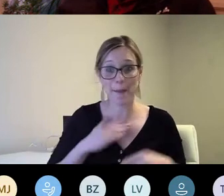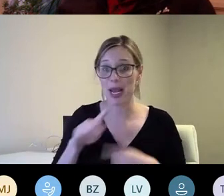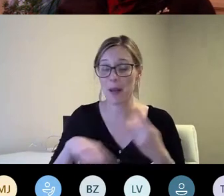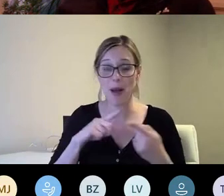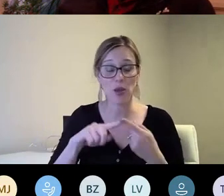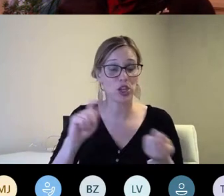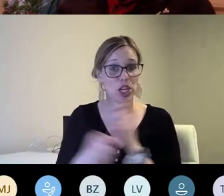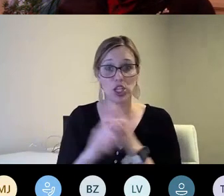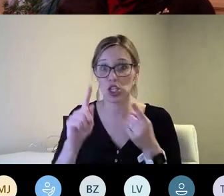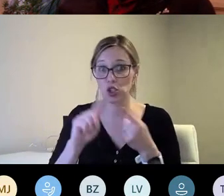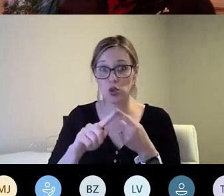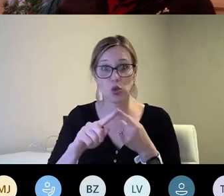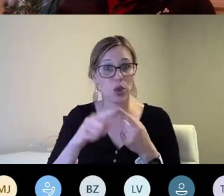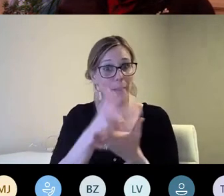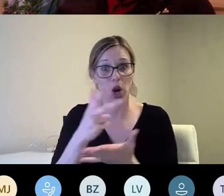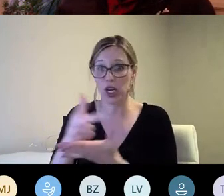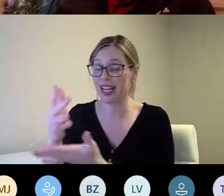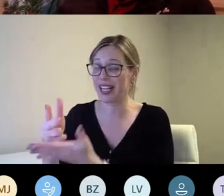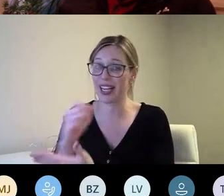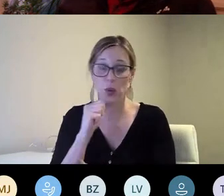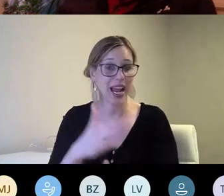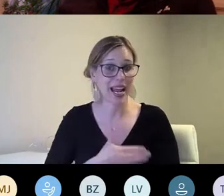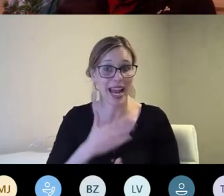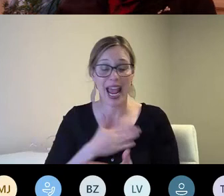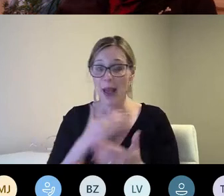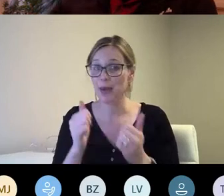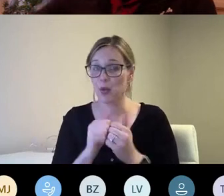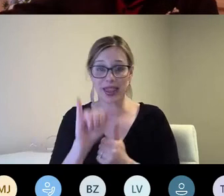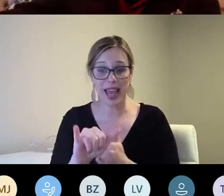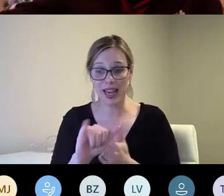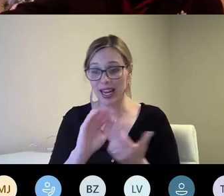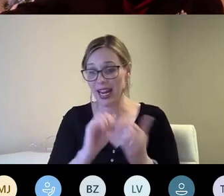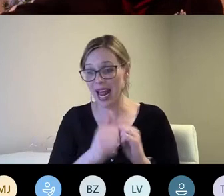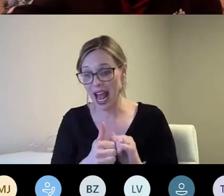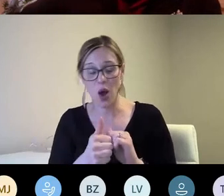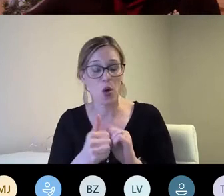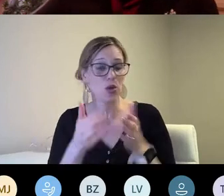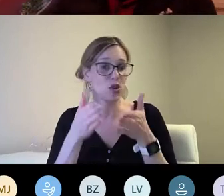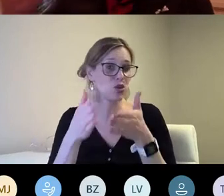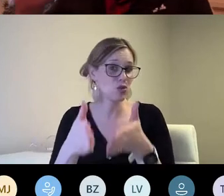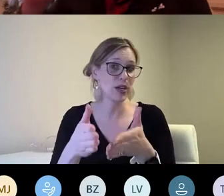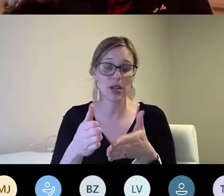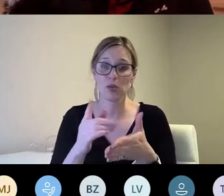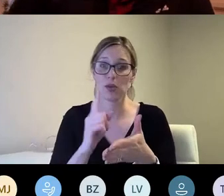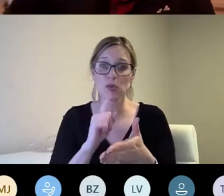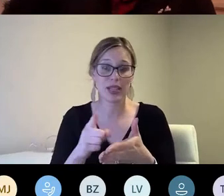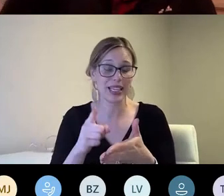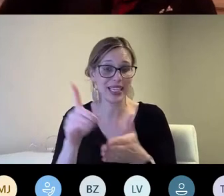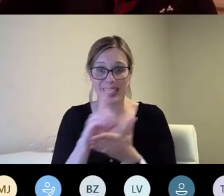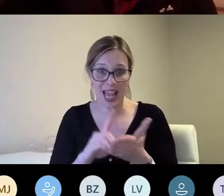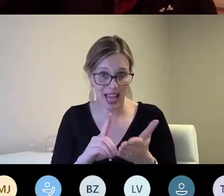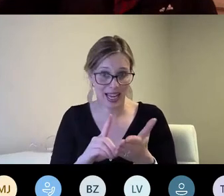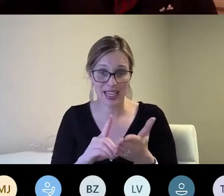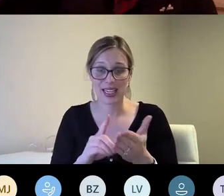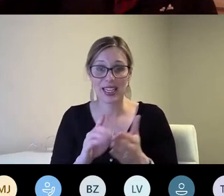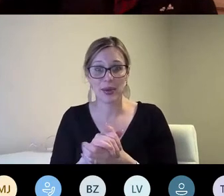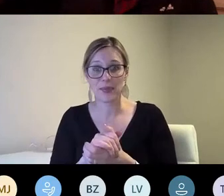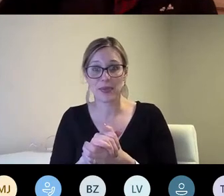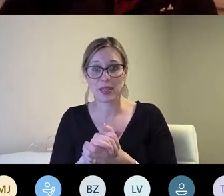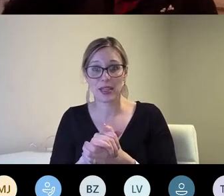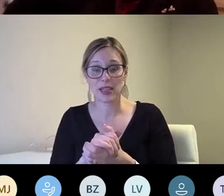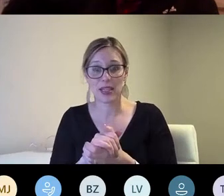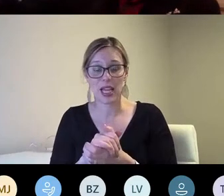to the parking and just how the street is designed. And we heard a lot of questions. Can they be like, why don't you